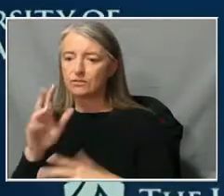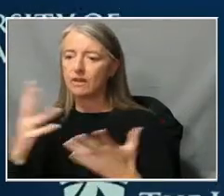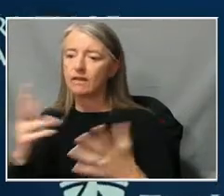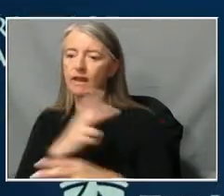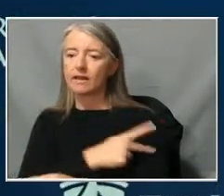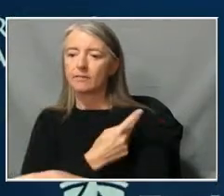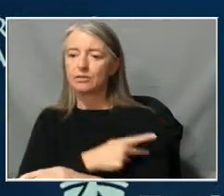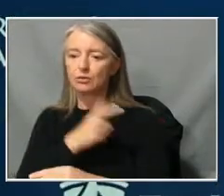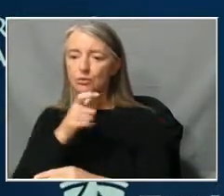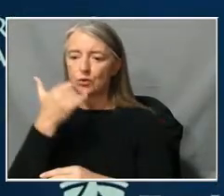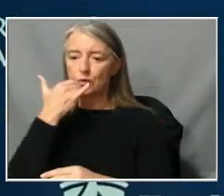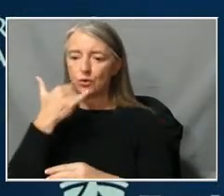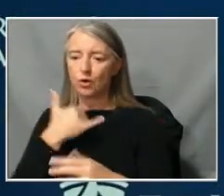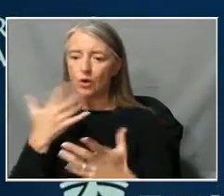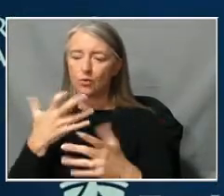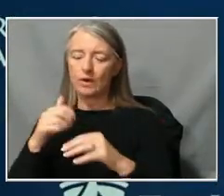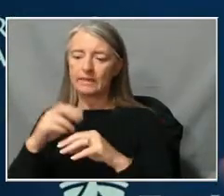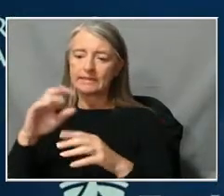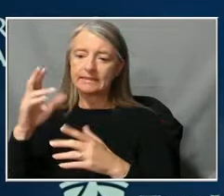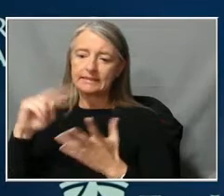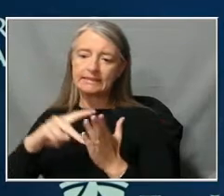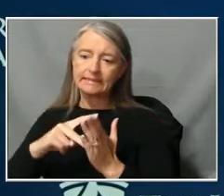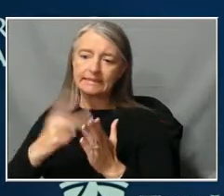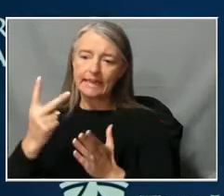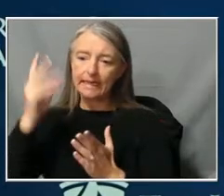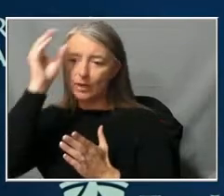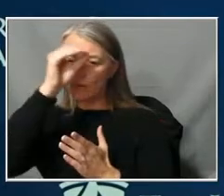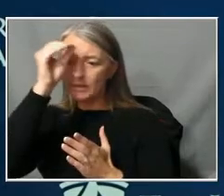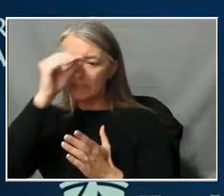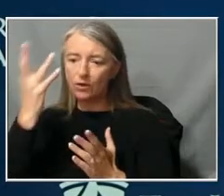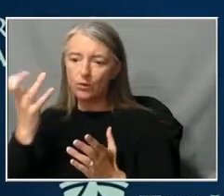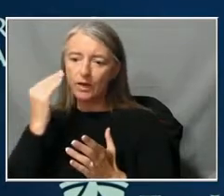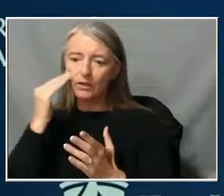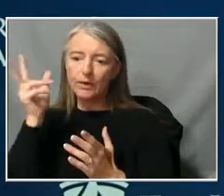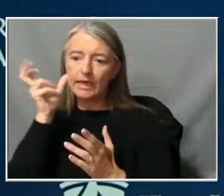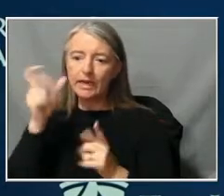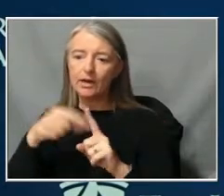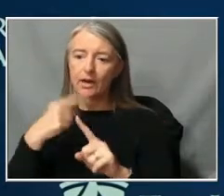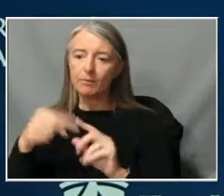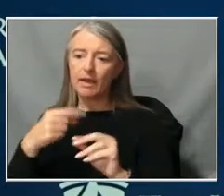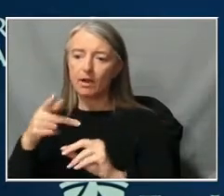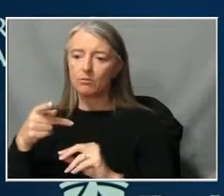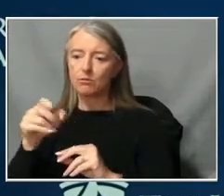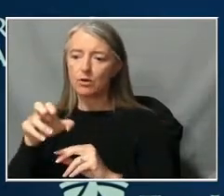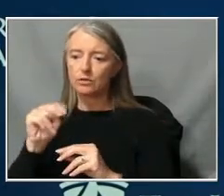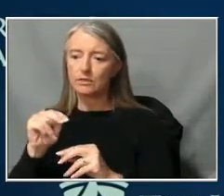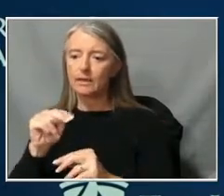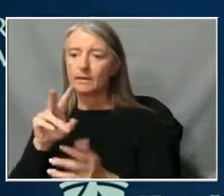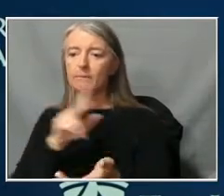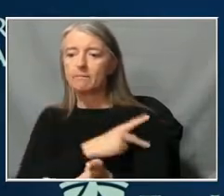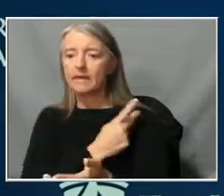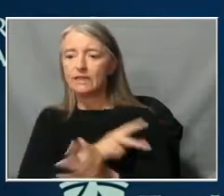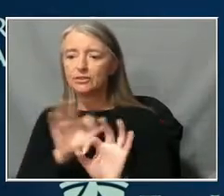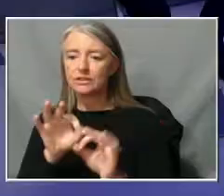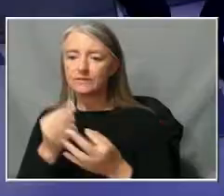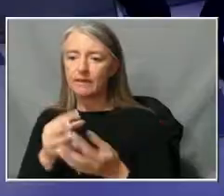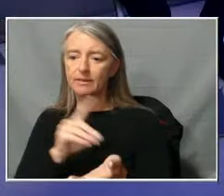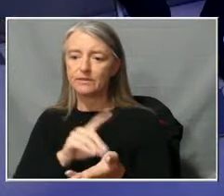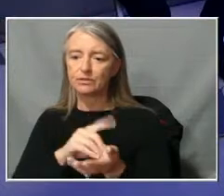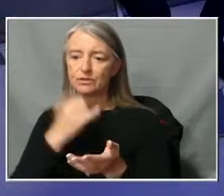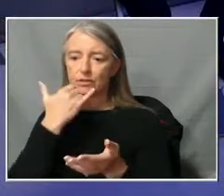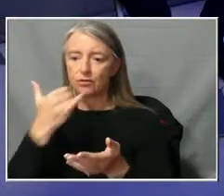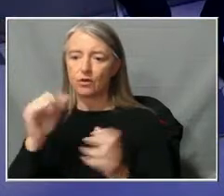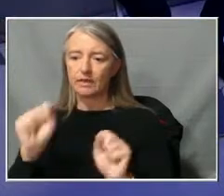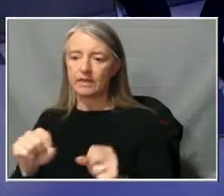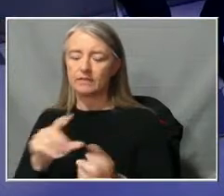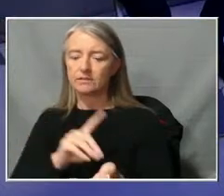call because they want a second opinion or want to hear about protons. So anybody, patients, families, physicians, they can all do that. Dr. Rotondo. Yeah, I